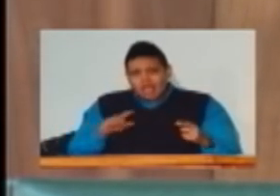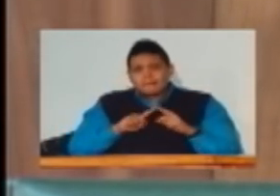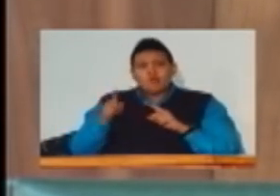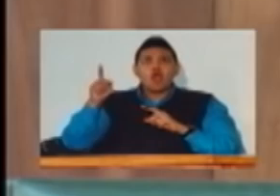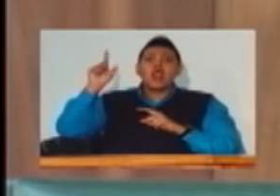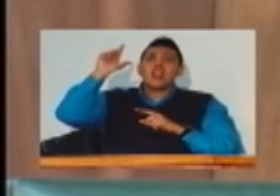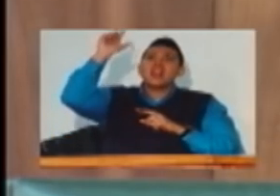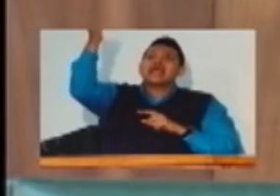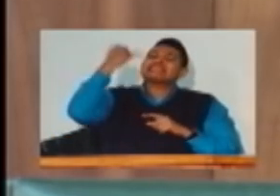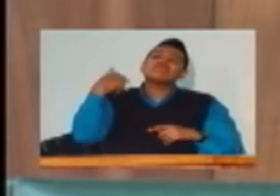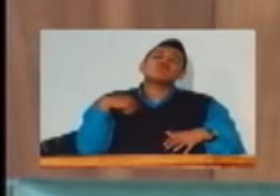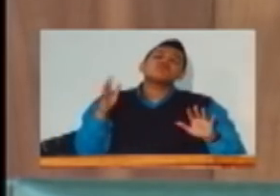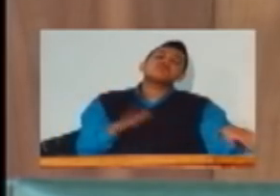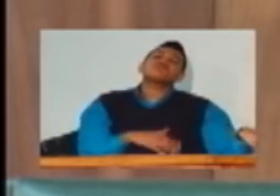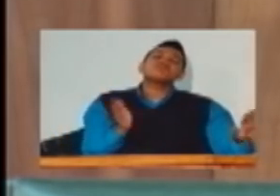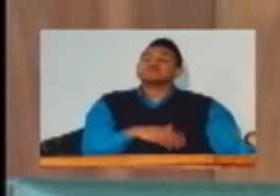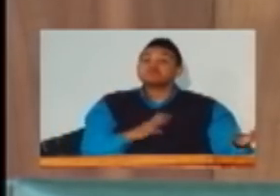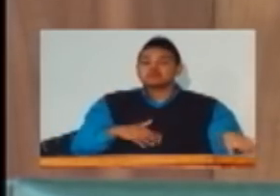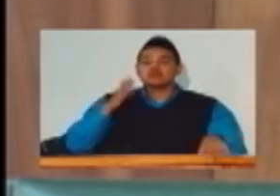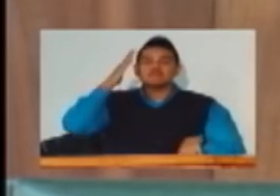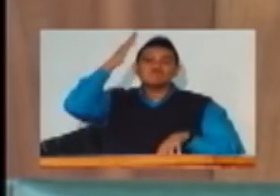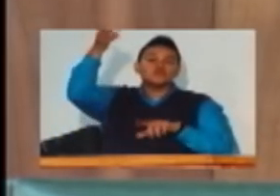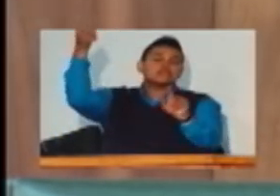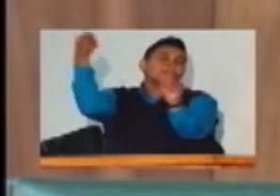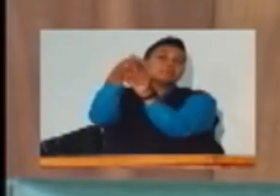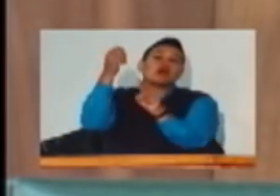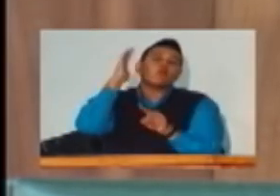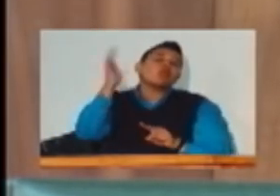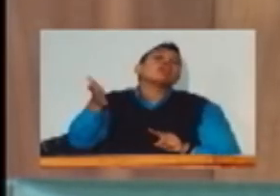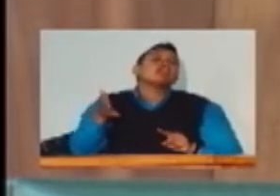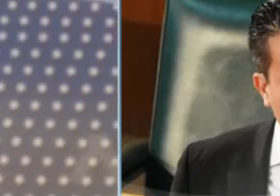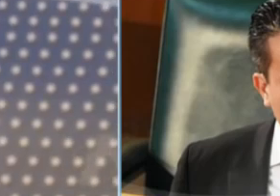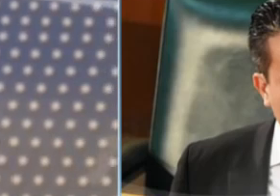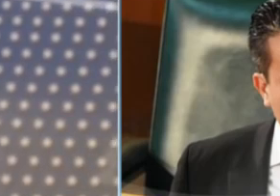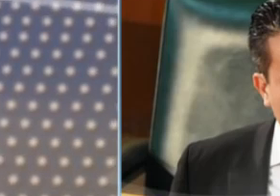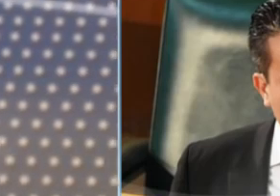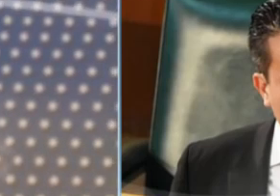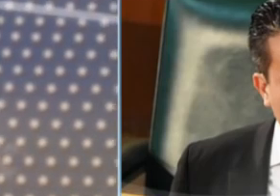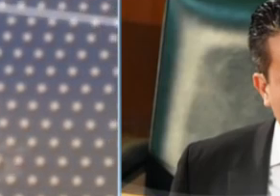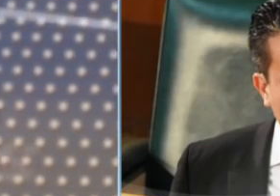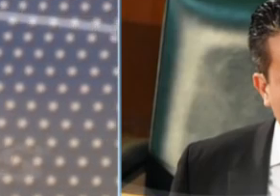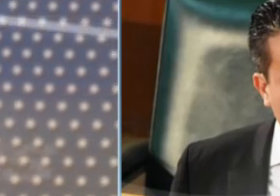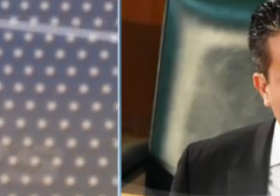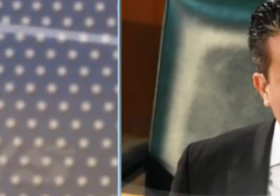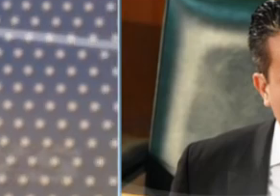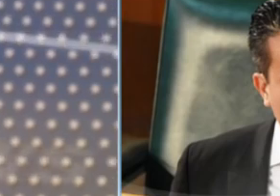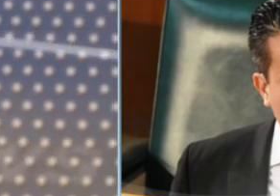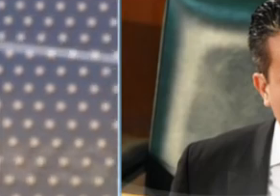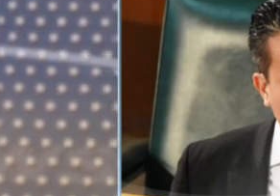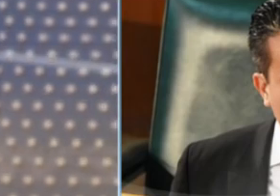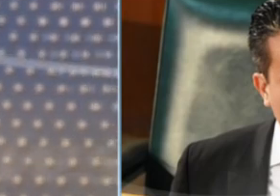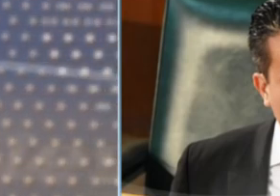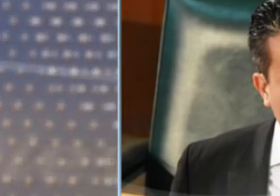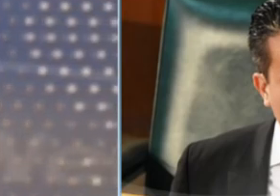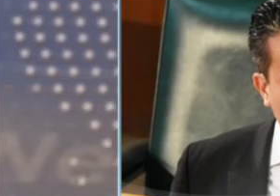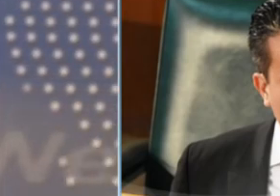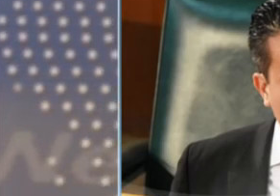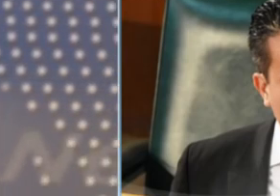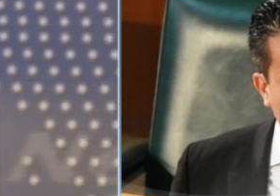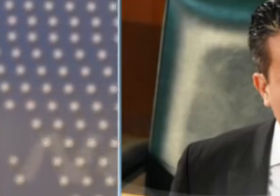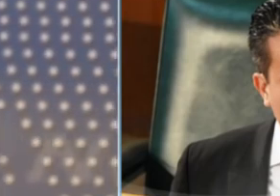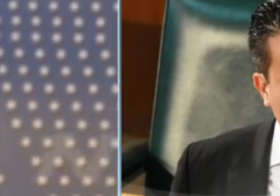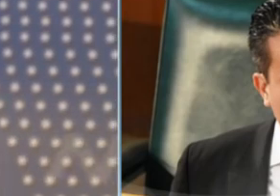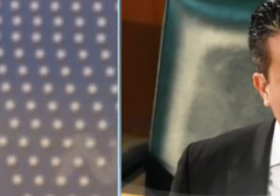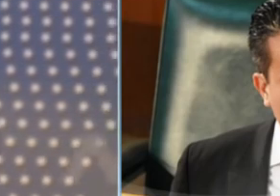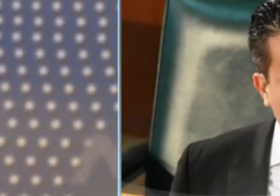greater. It impacts generations today and generations to come. The motion is expected to go before a multi-stakeholder committee